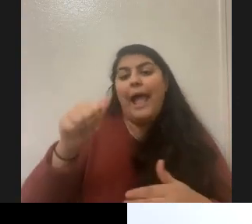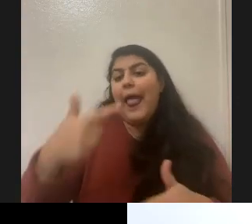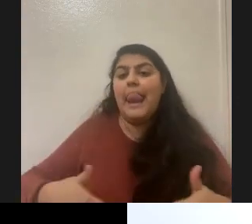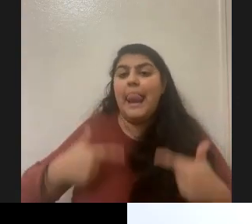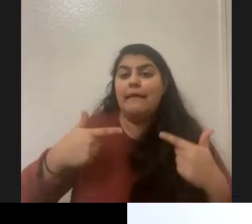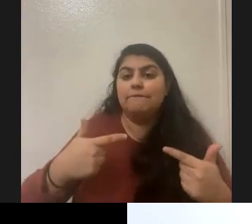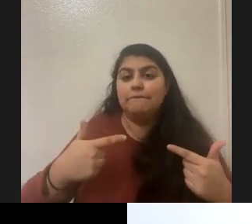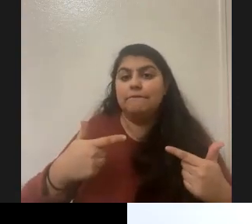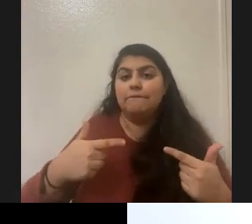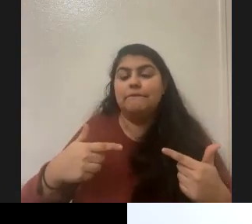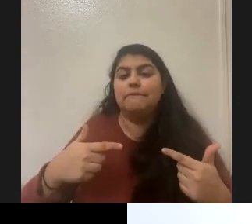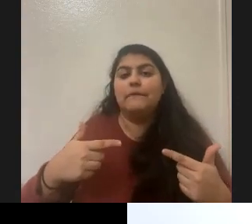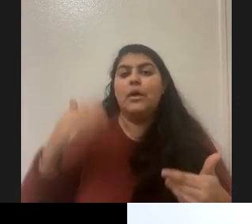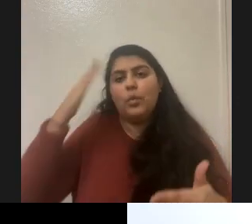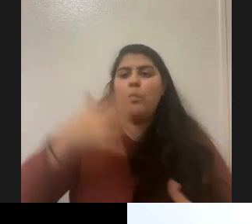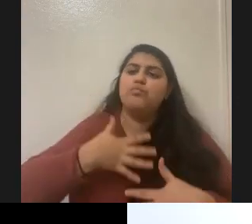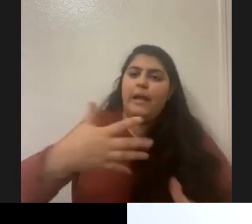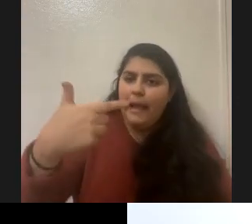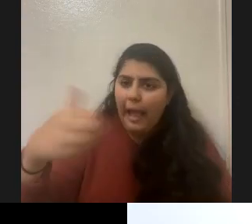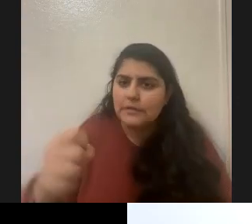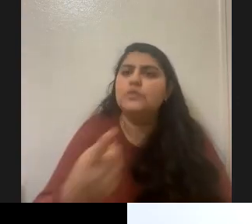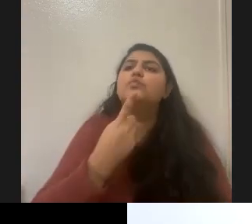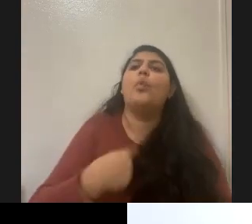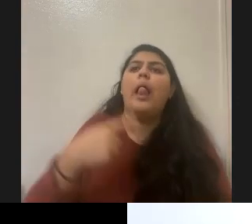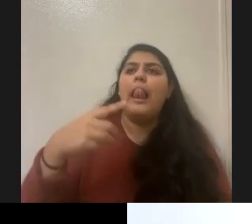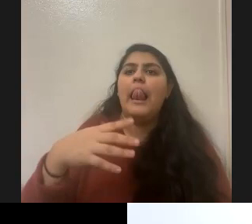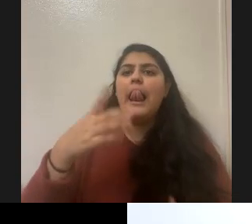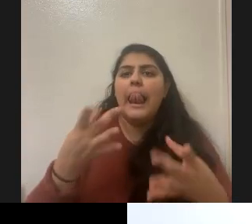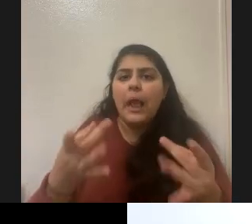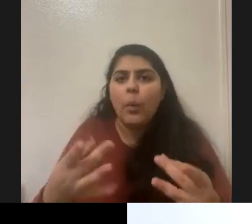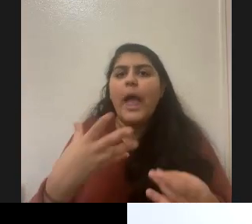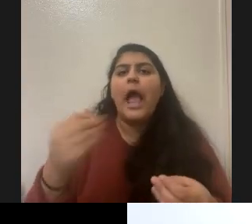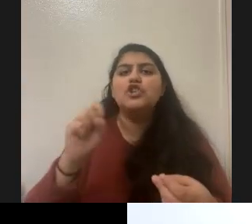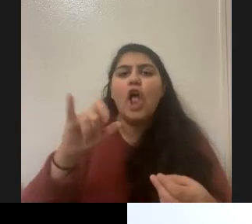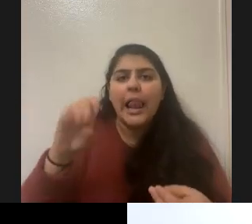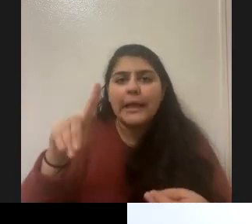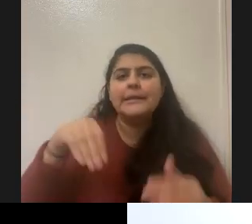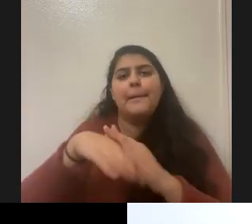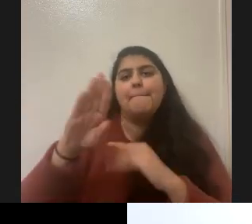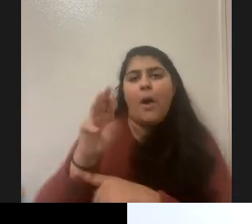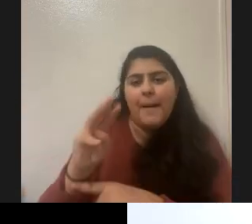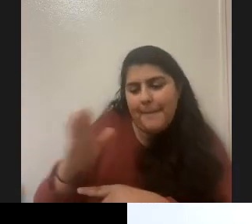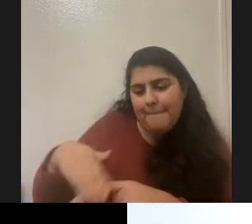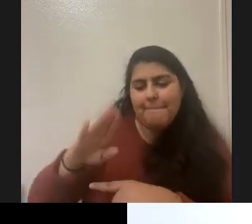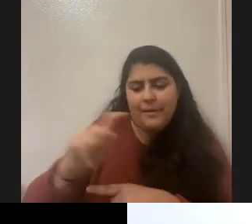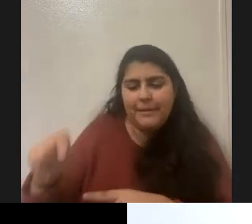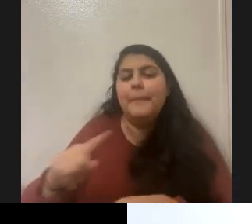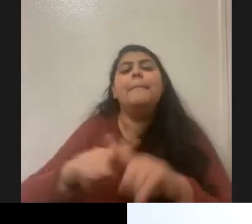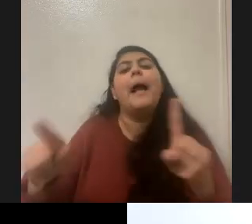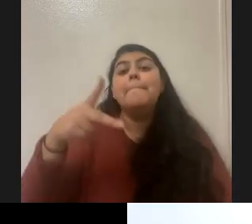We know we're breathing gas, we're swallowing liquids and solids in our bones and whatever. Well, like what, is there any